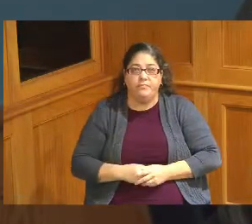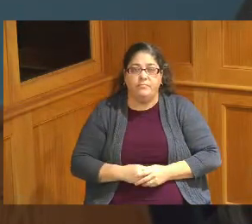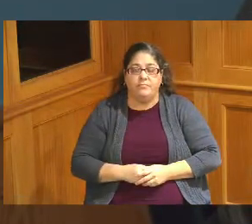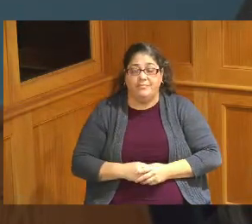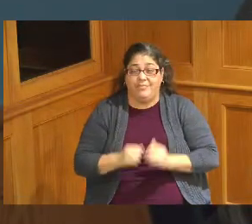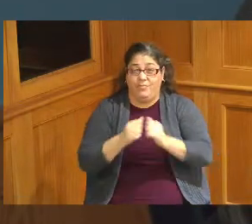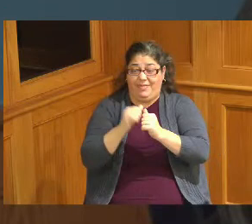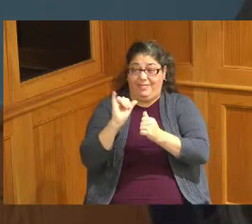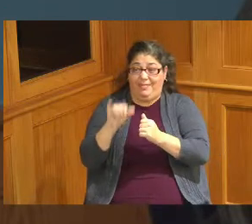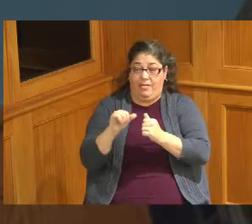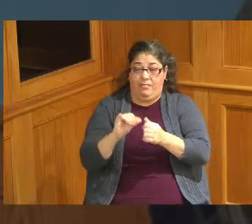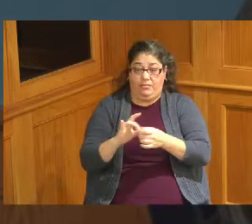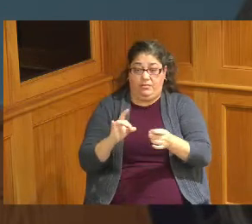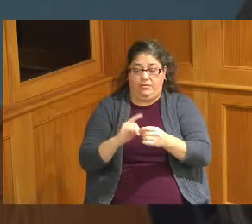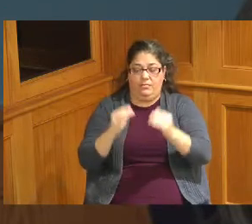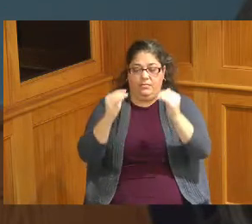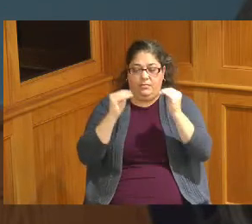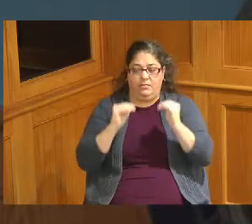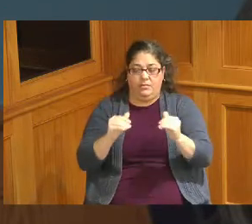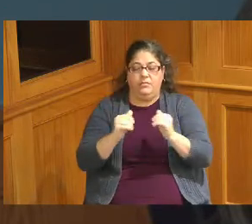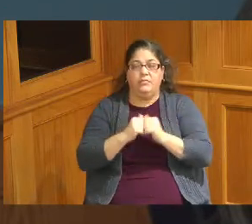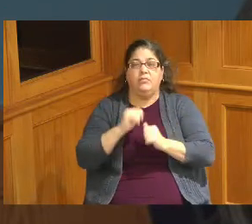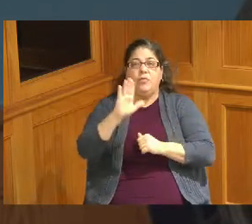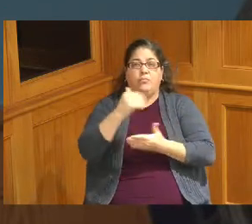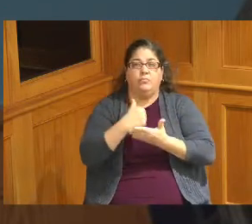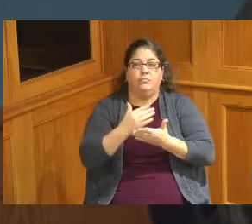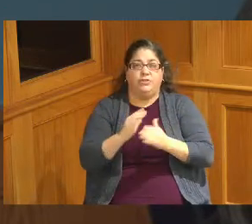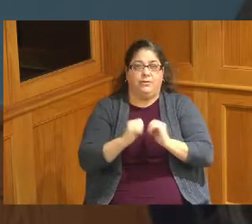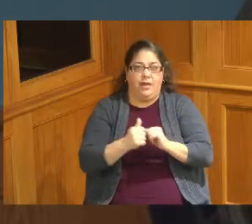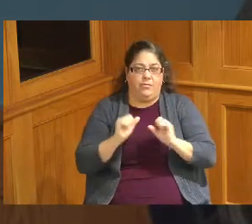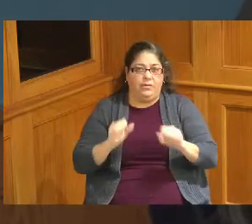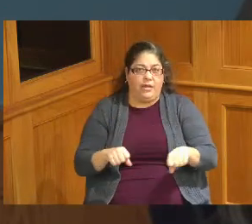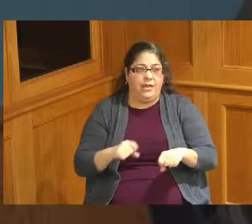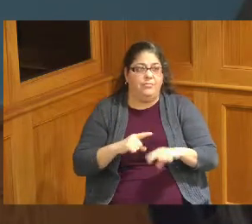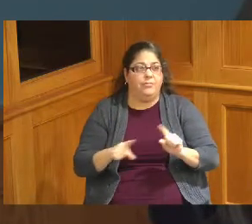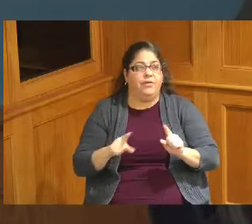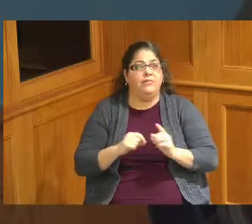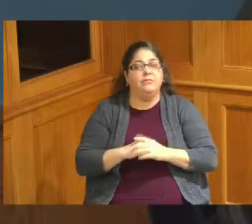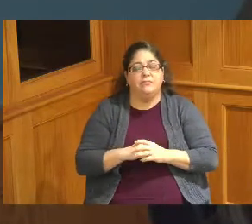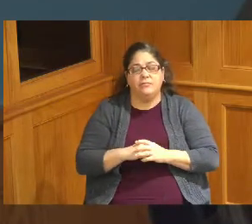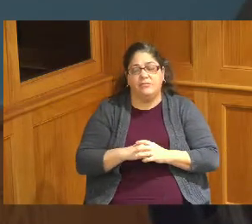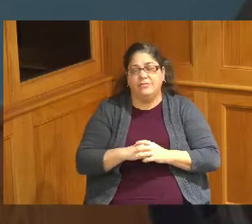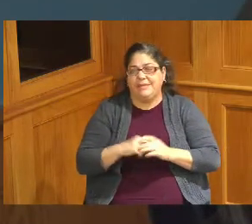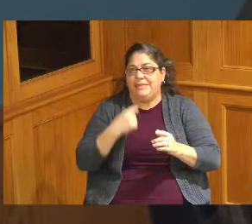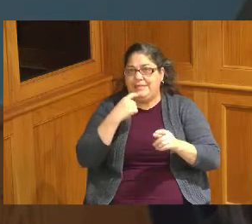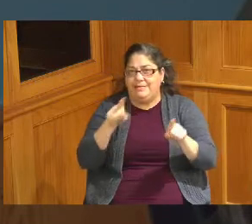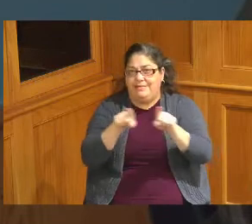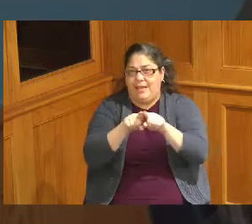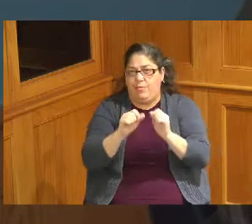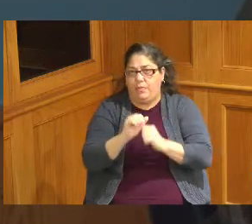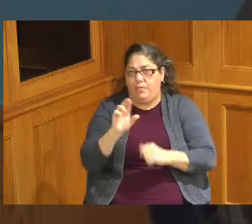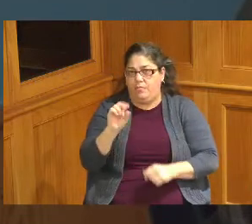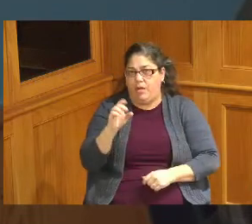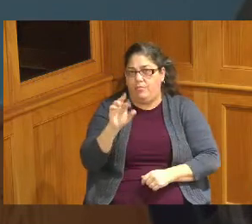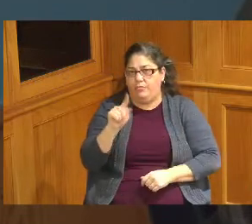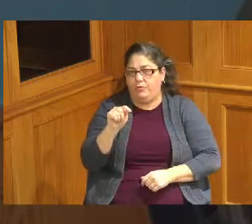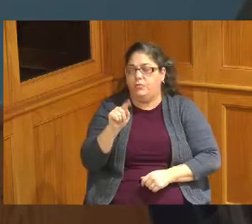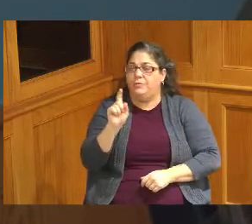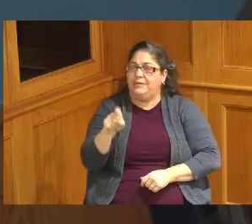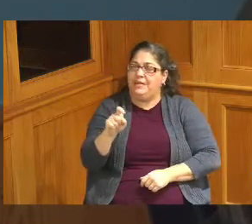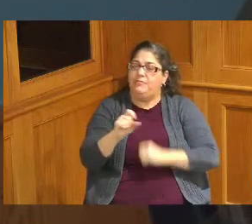also looking at, in your budget, I don't know how we do it. Said the same thing with Robert. We need some type of